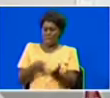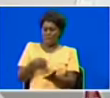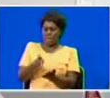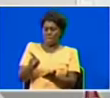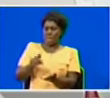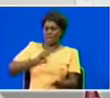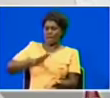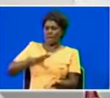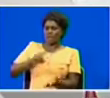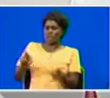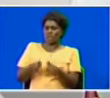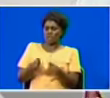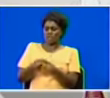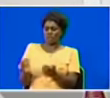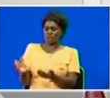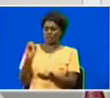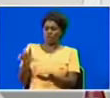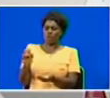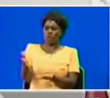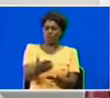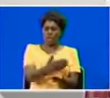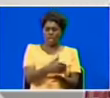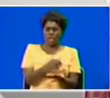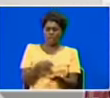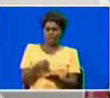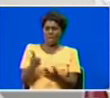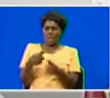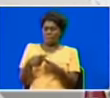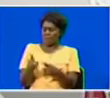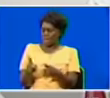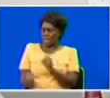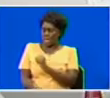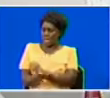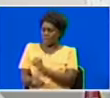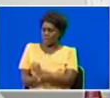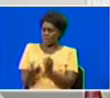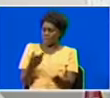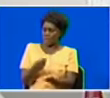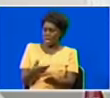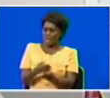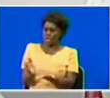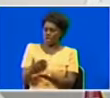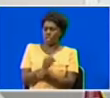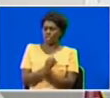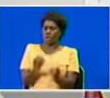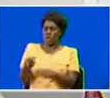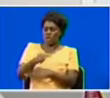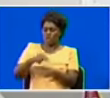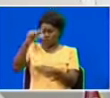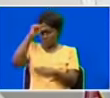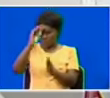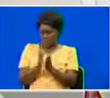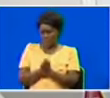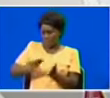pay private garbage collectors. Mm-hmm. There's no one pushing for accountability for money collected by the national government and the